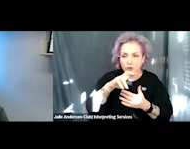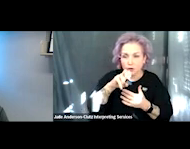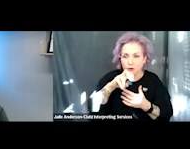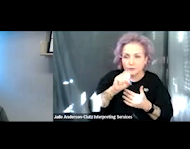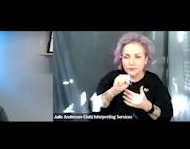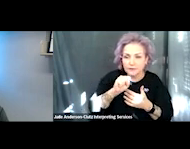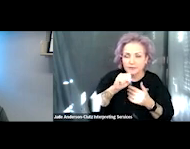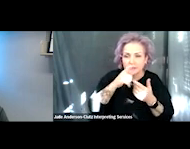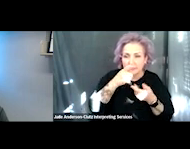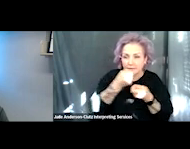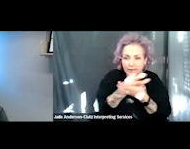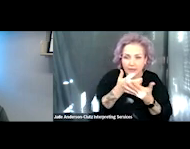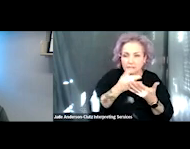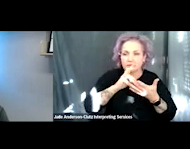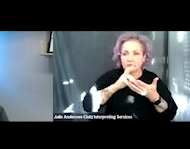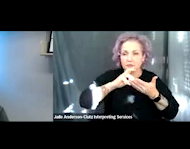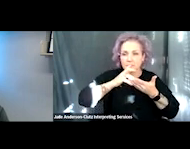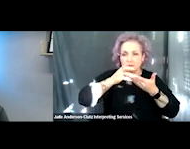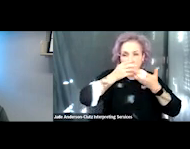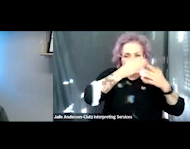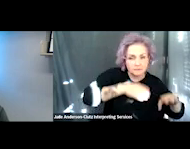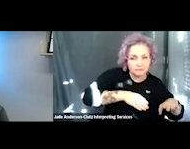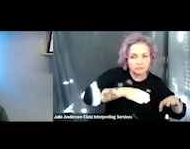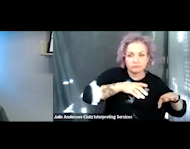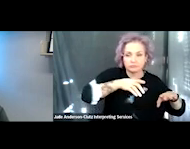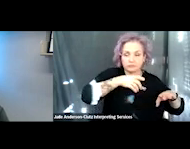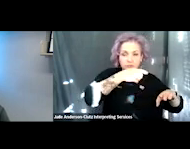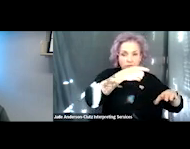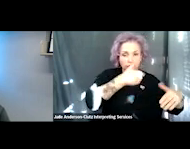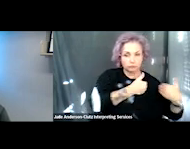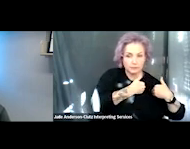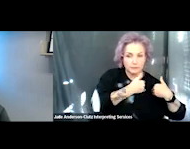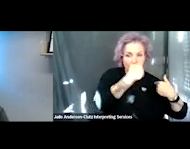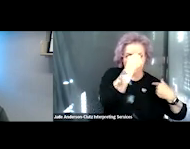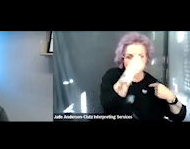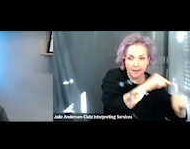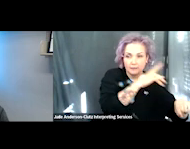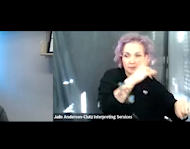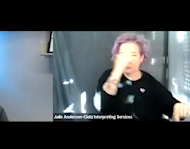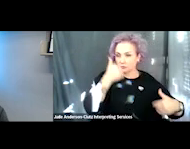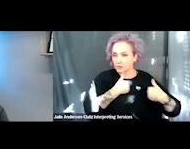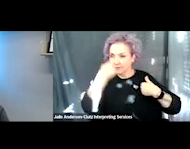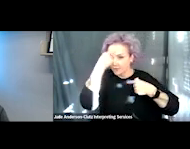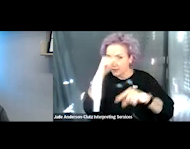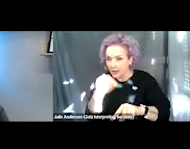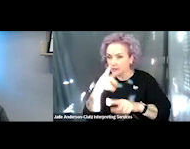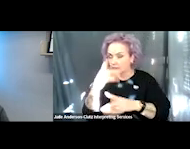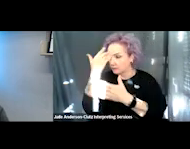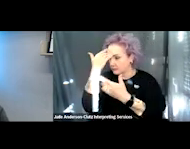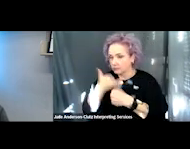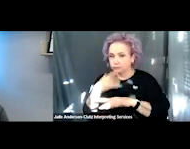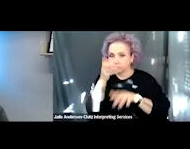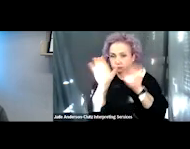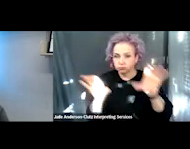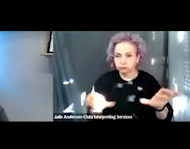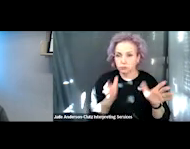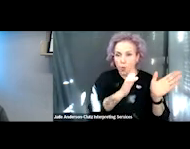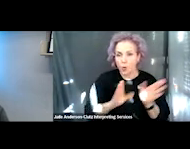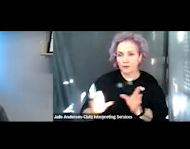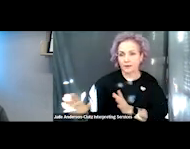into the place that they need to go. And these things actually are irreversible, right? So,